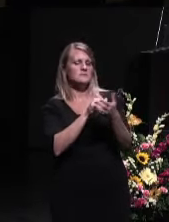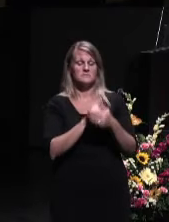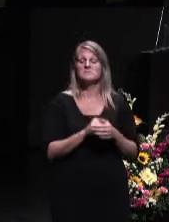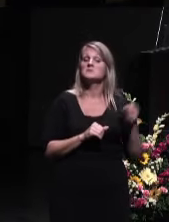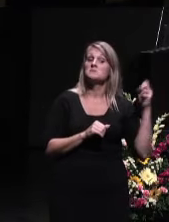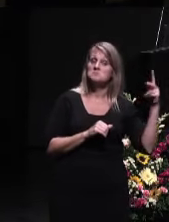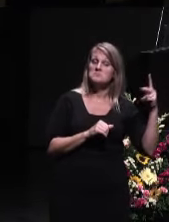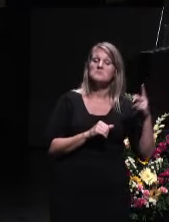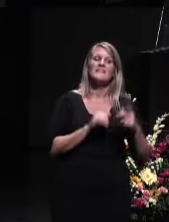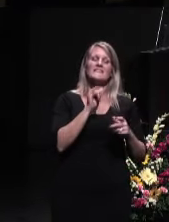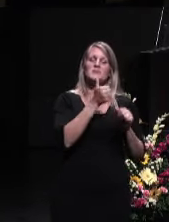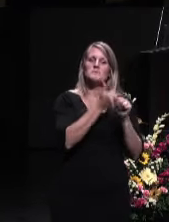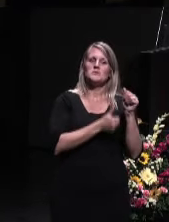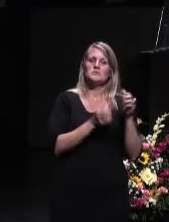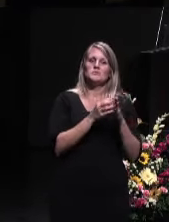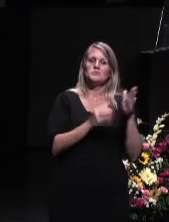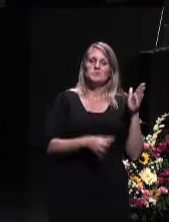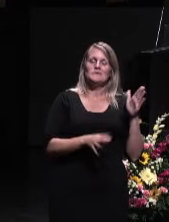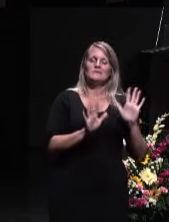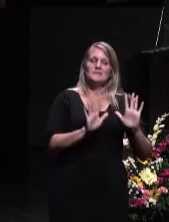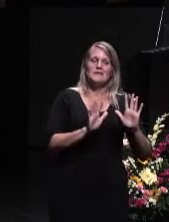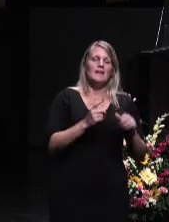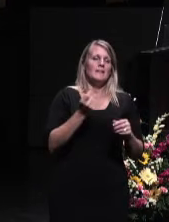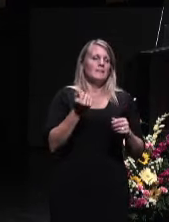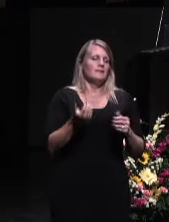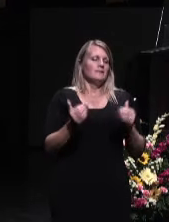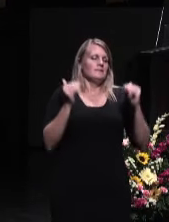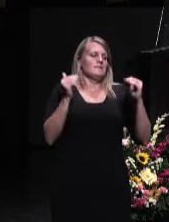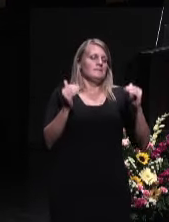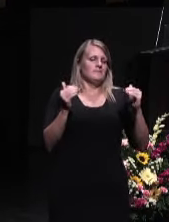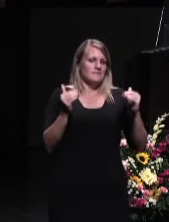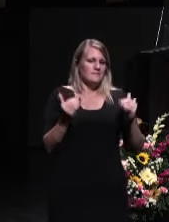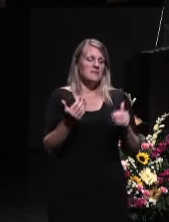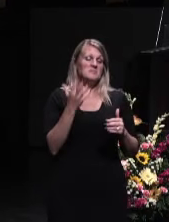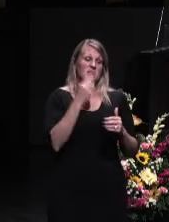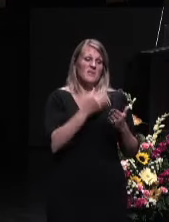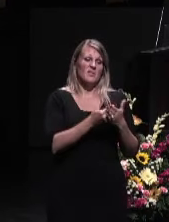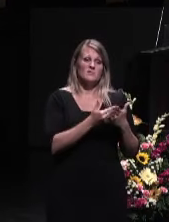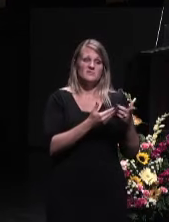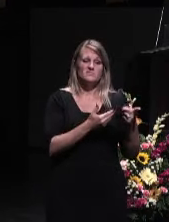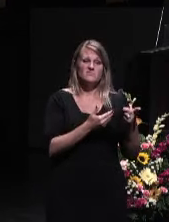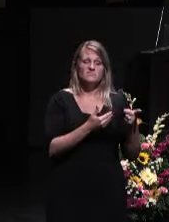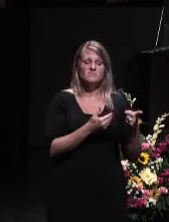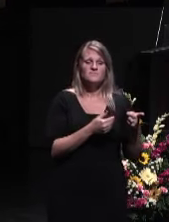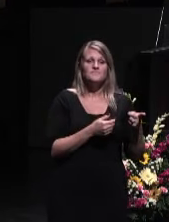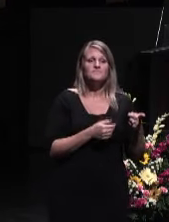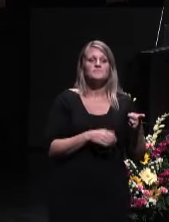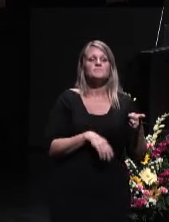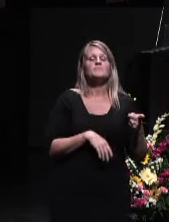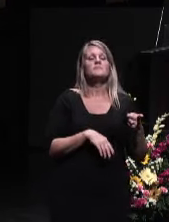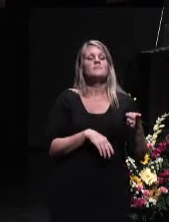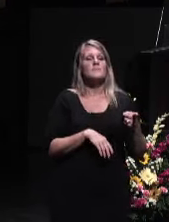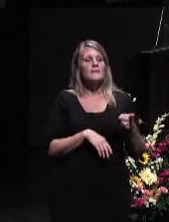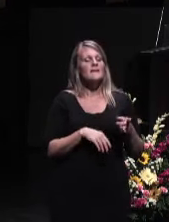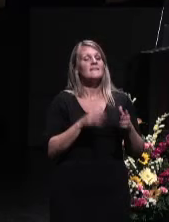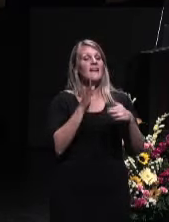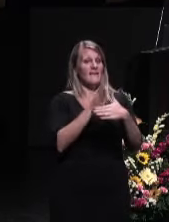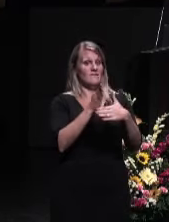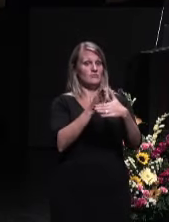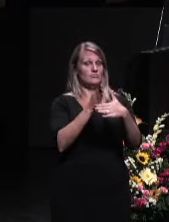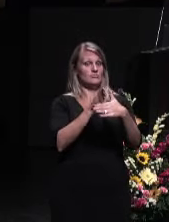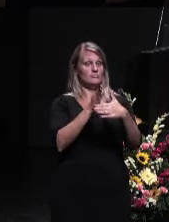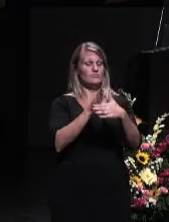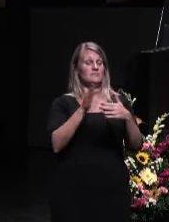$35,000. Okay, so that's per student average debt. We're actually a little bit higher than that, but that's pretty close. The average aggregate national debt